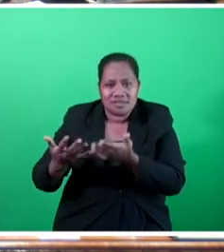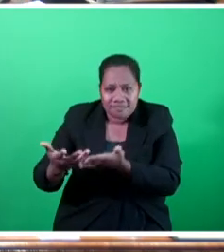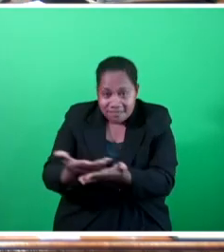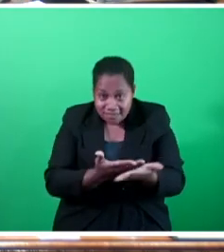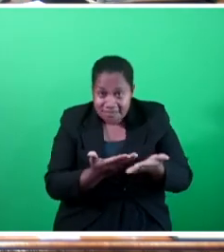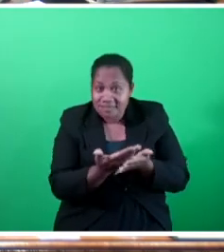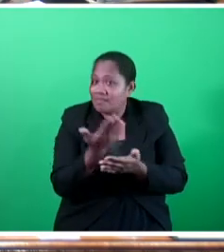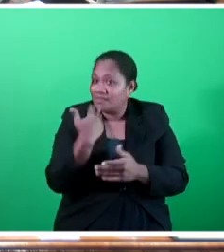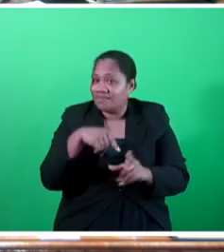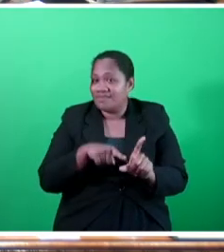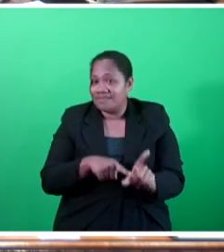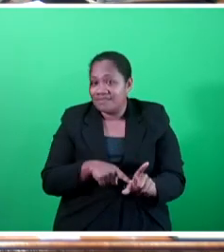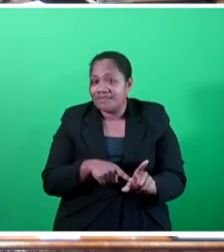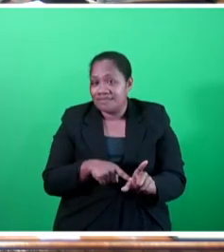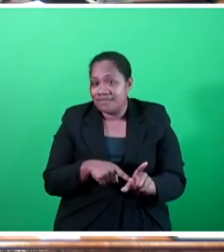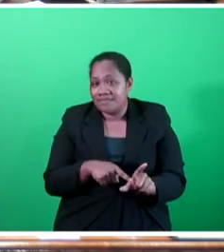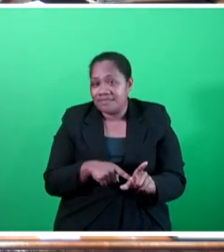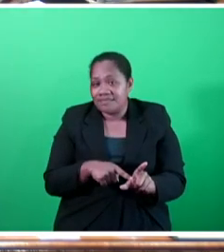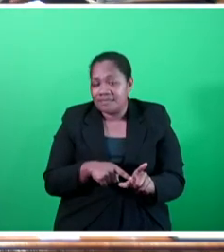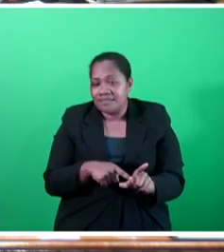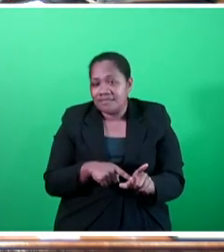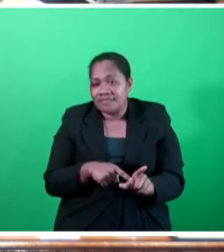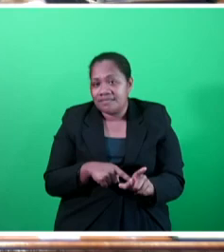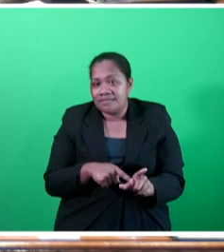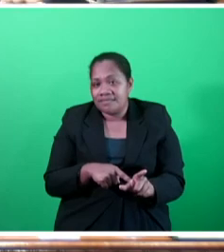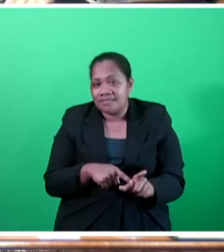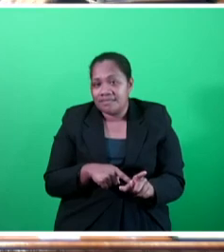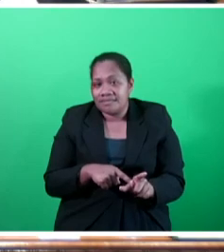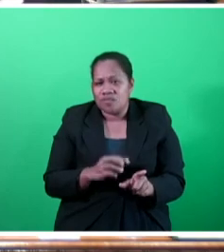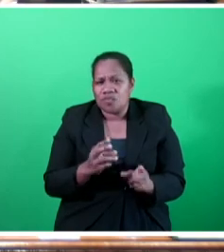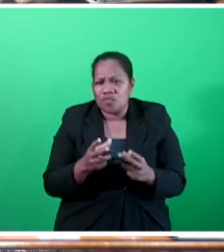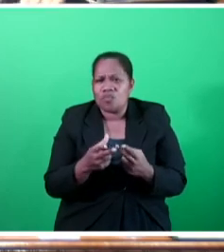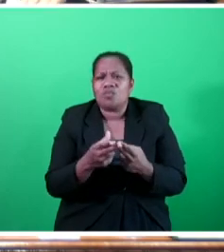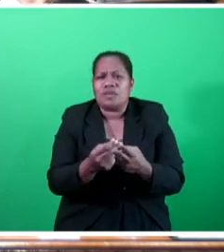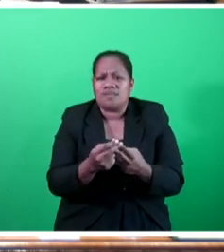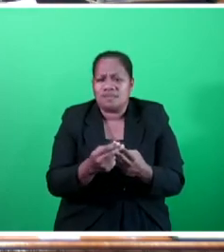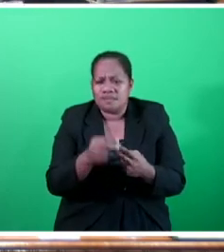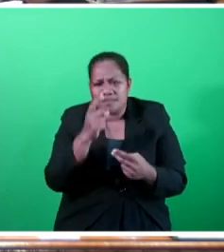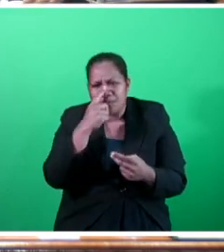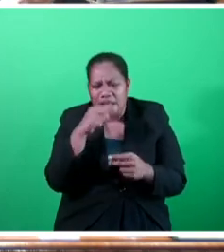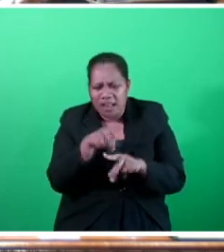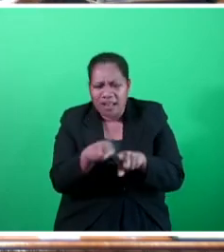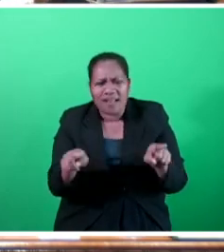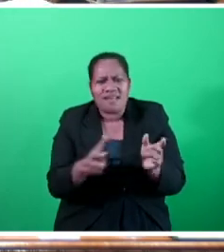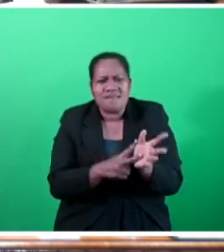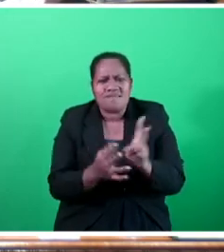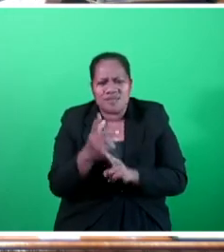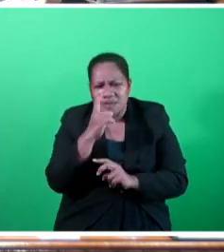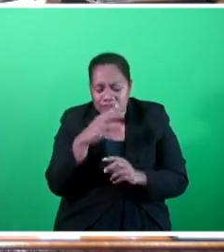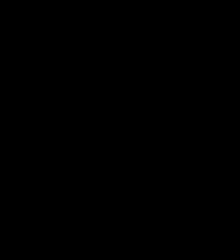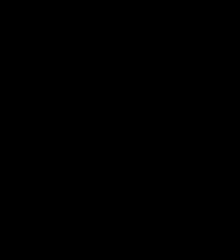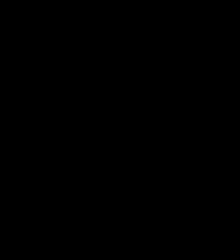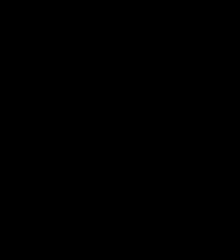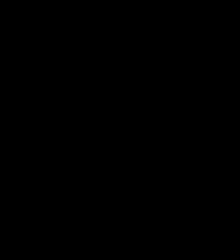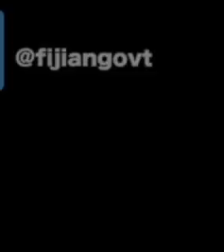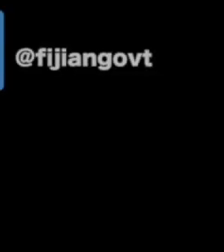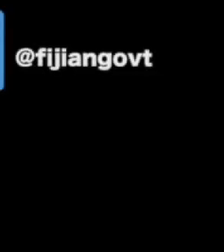year with a number of villages, etc. that were involved in it. Thank you, Mr. Speaker, sir.